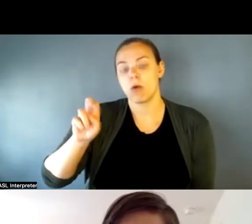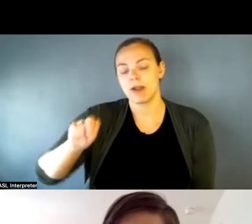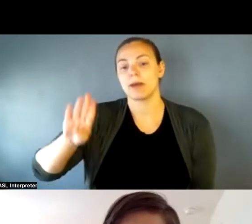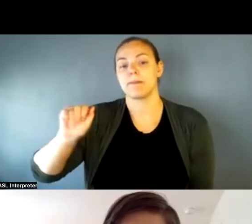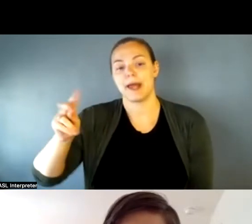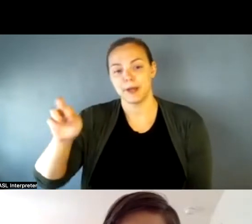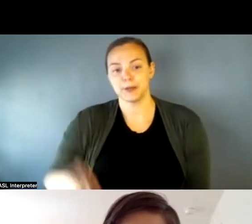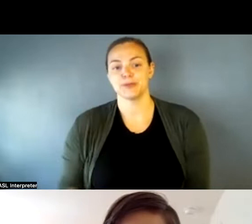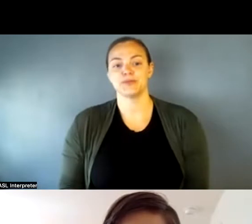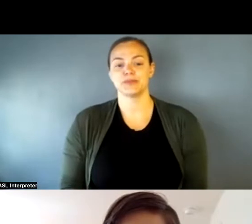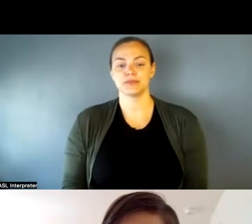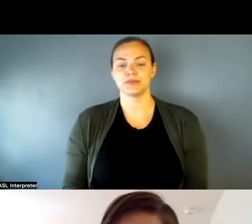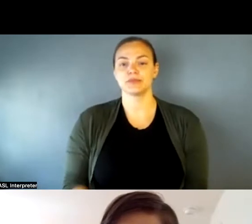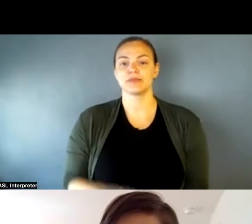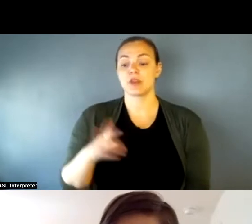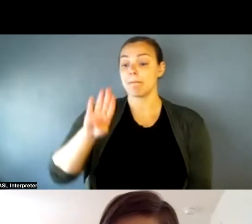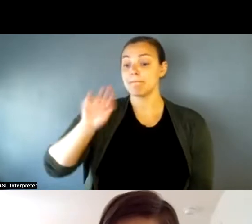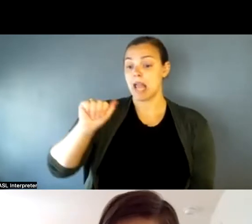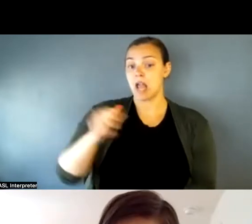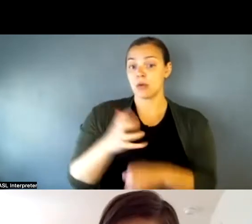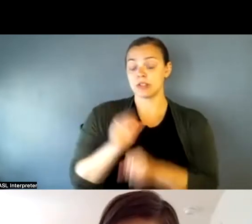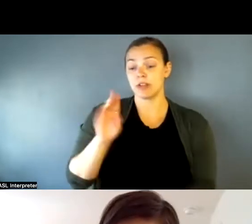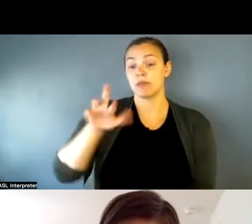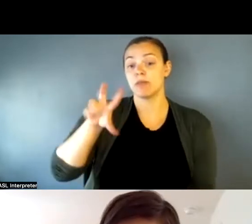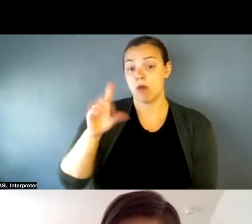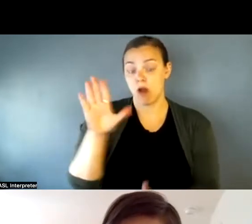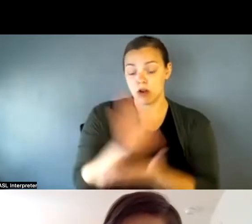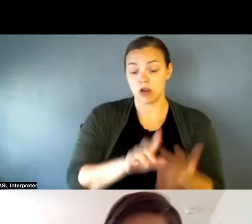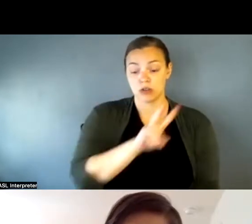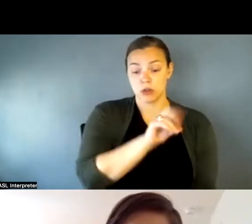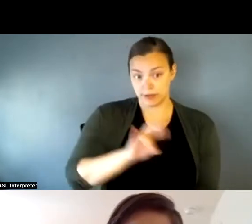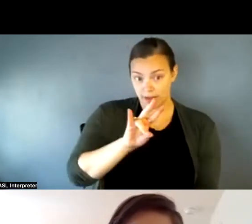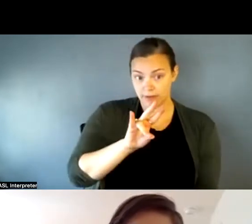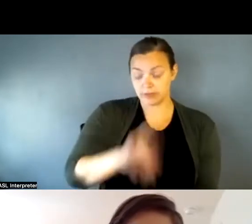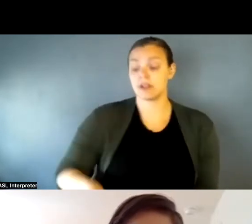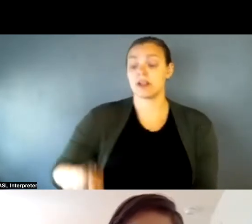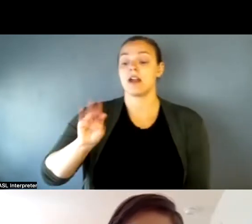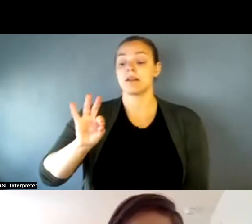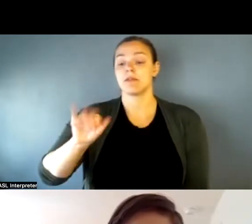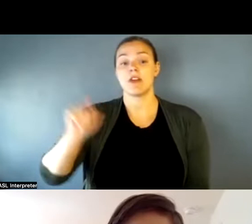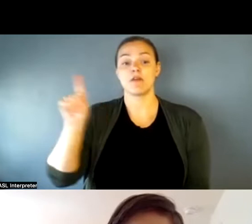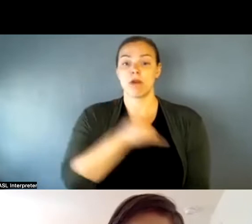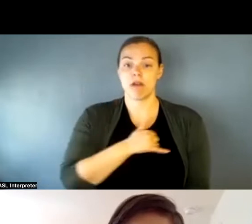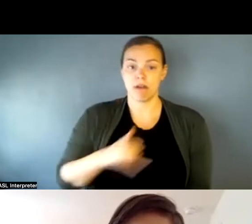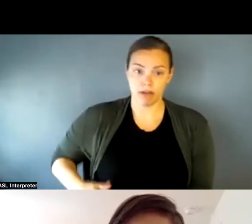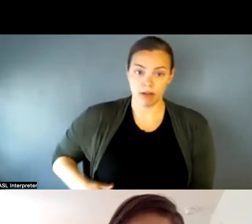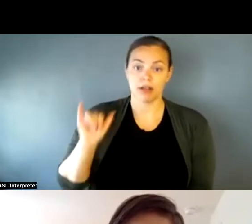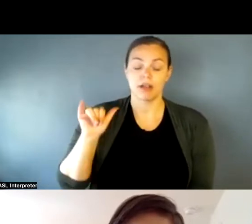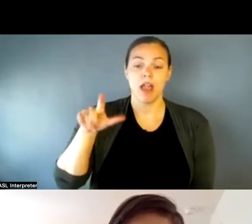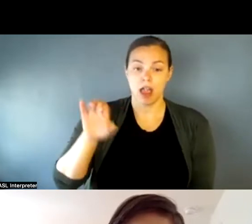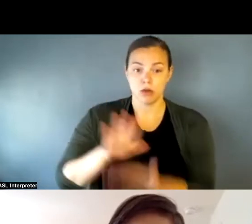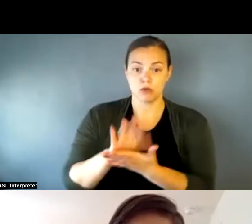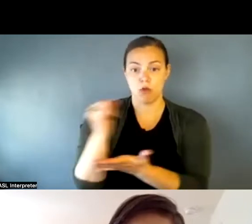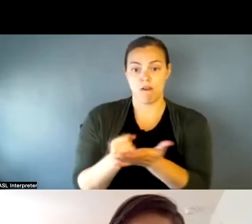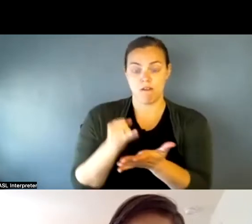she received her BA from Bard College in 2007 and an MFA from Yale School of Art in